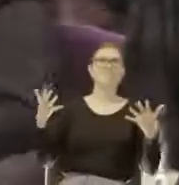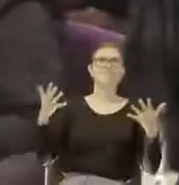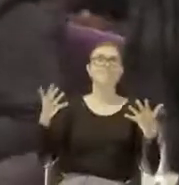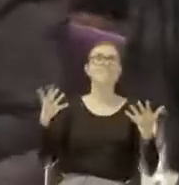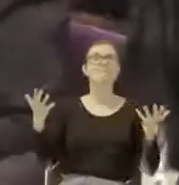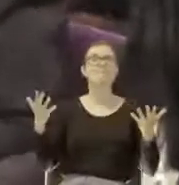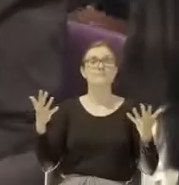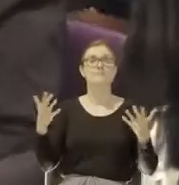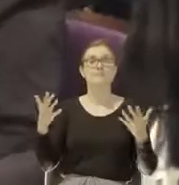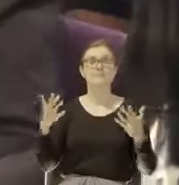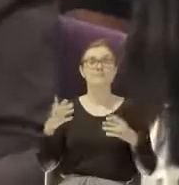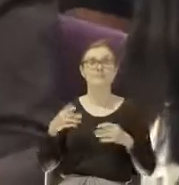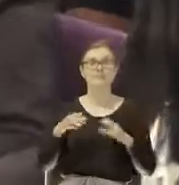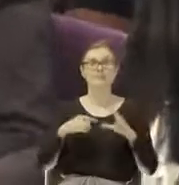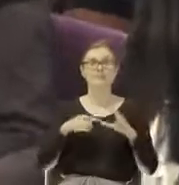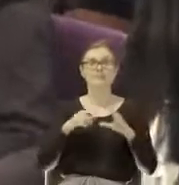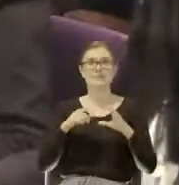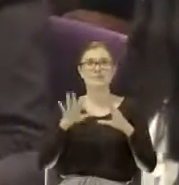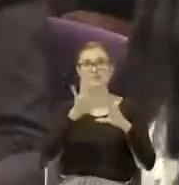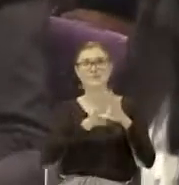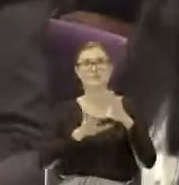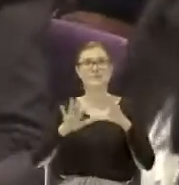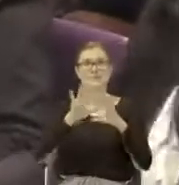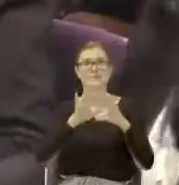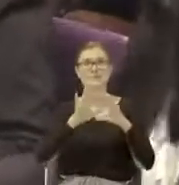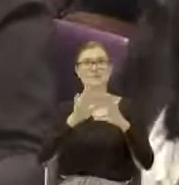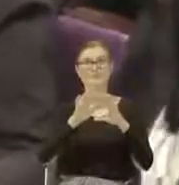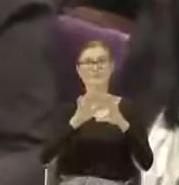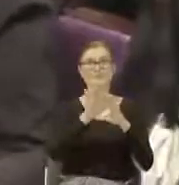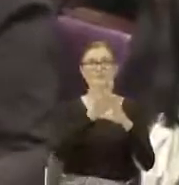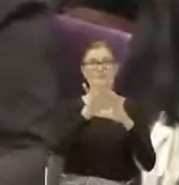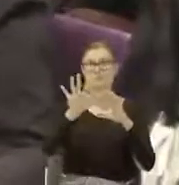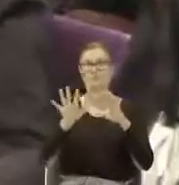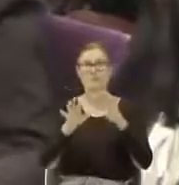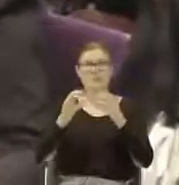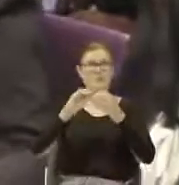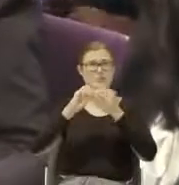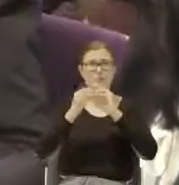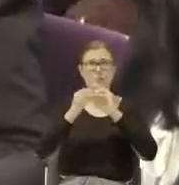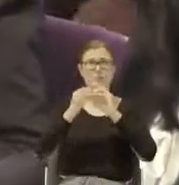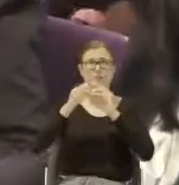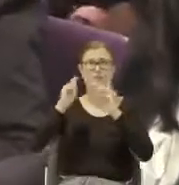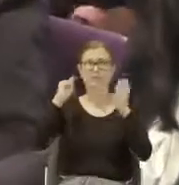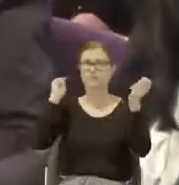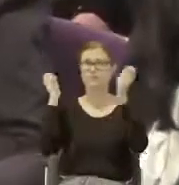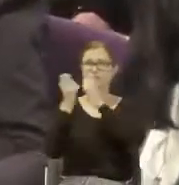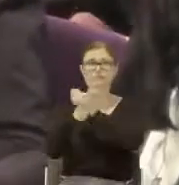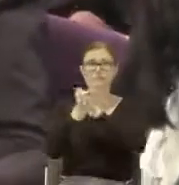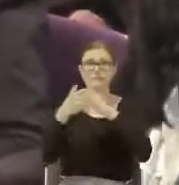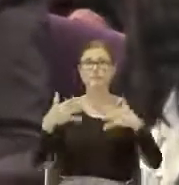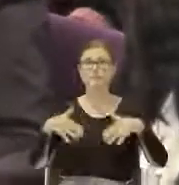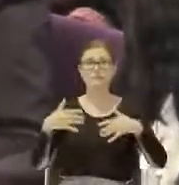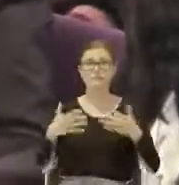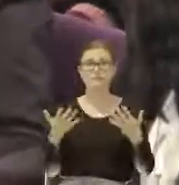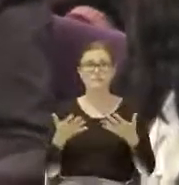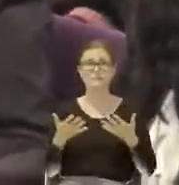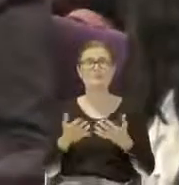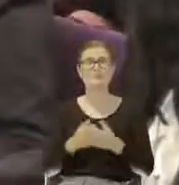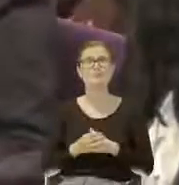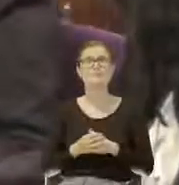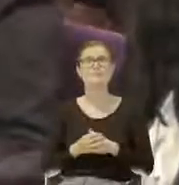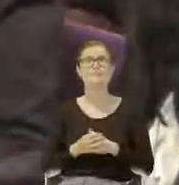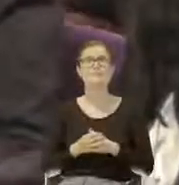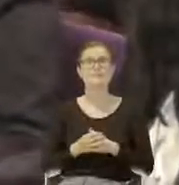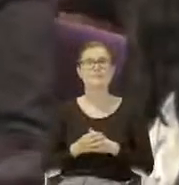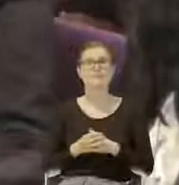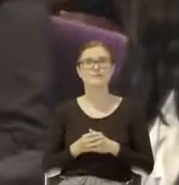larger issues that happened in terms of global warming or climate change, your